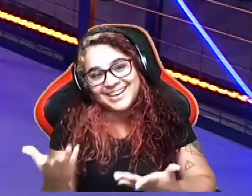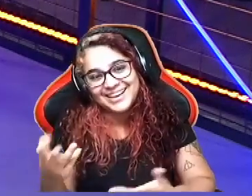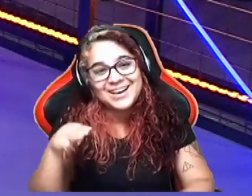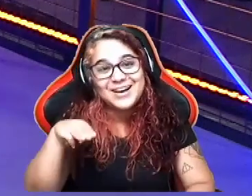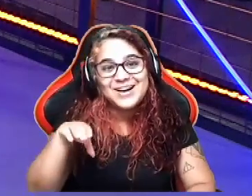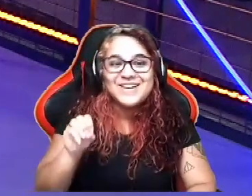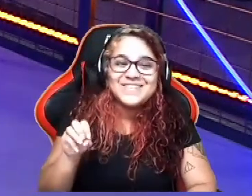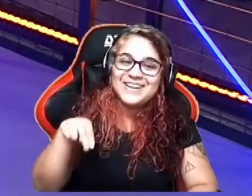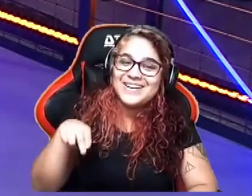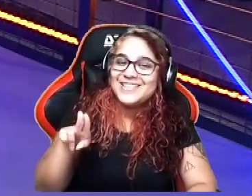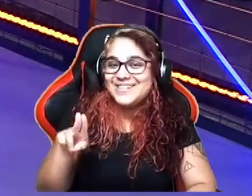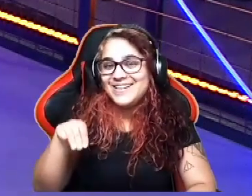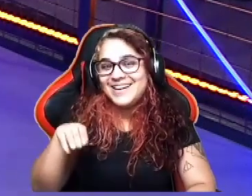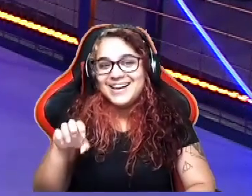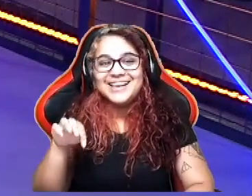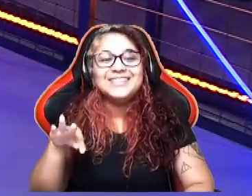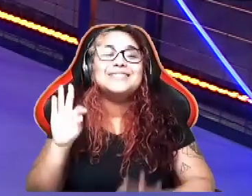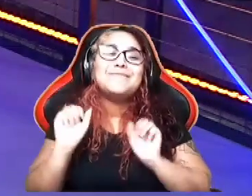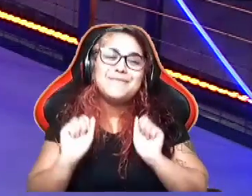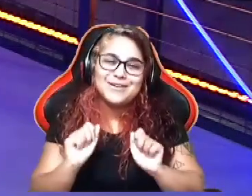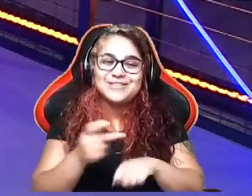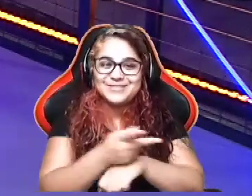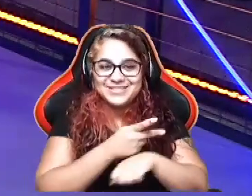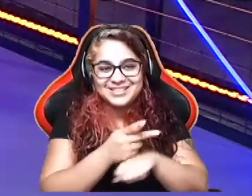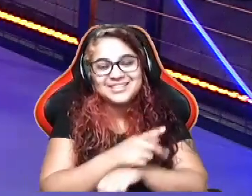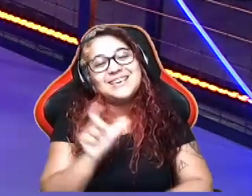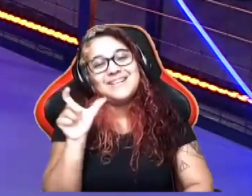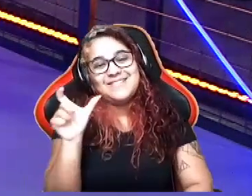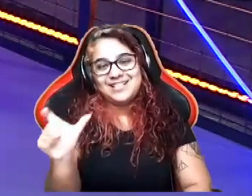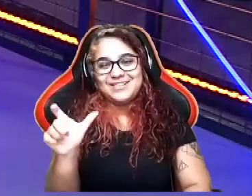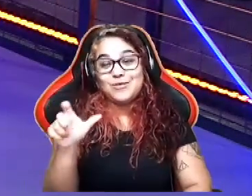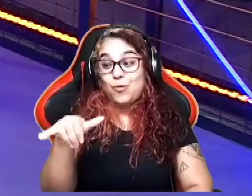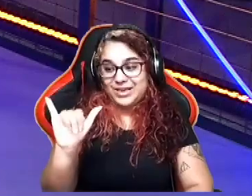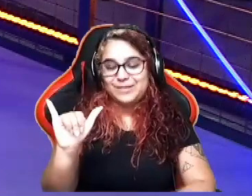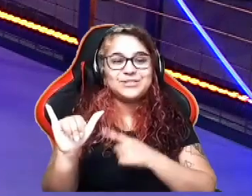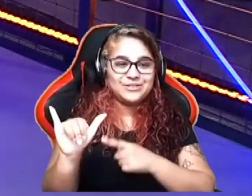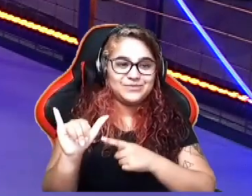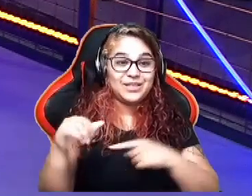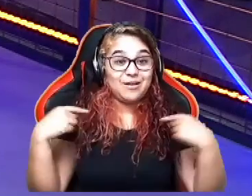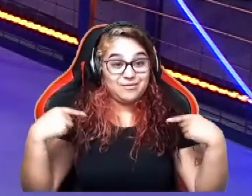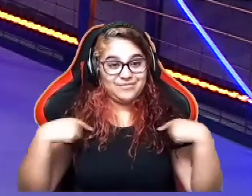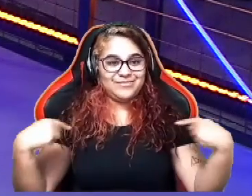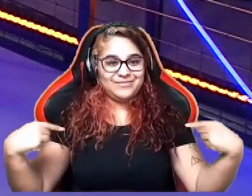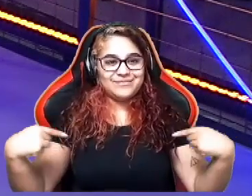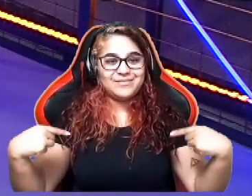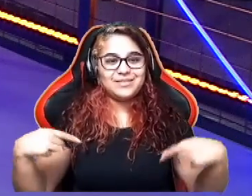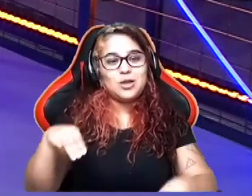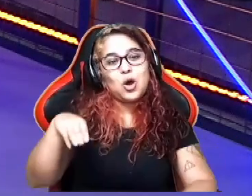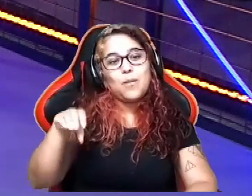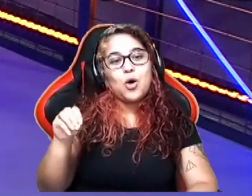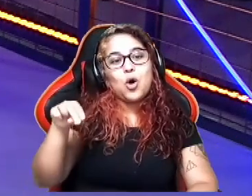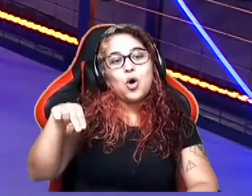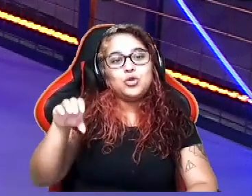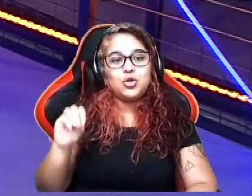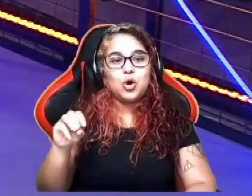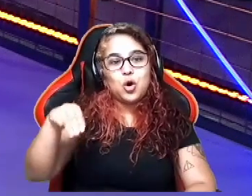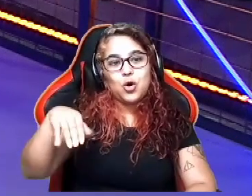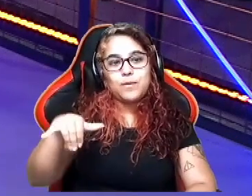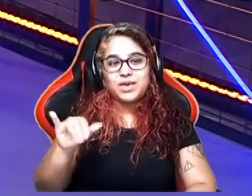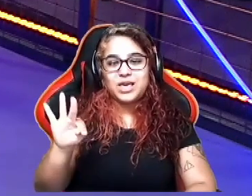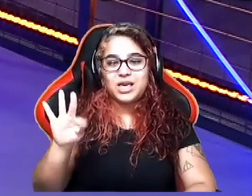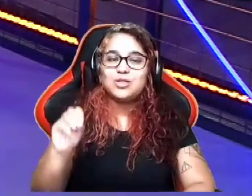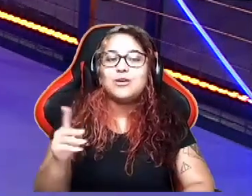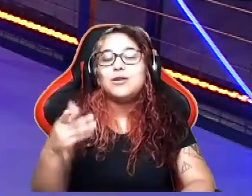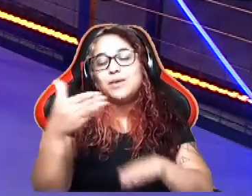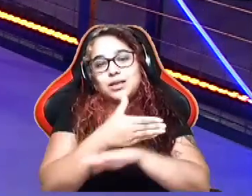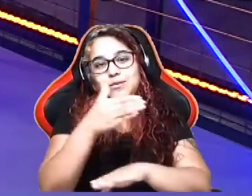Well, Loud Games is easy to find, right? Monomyto is very easy to find. Monomyto with a Y. And